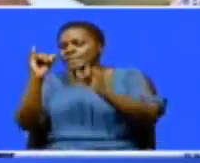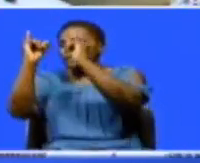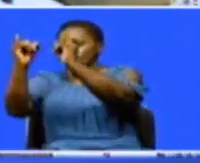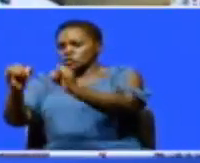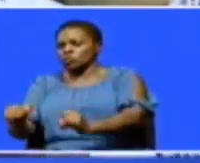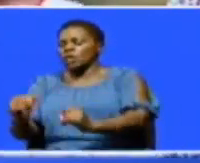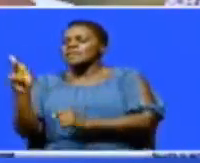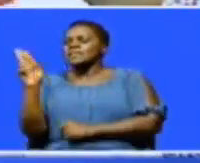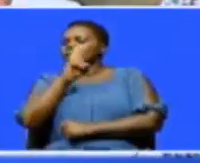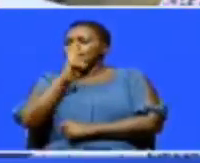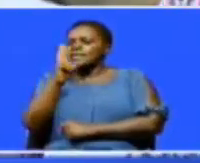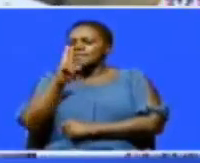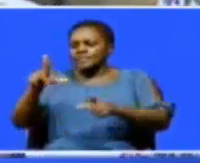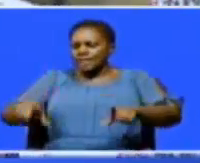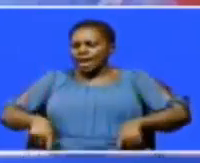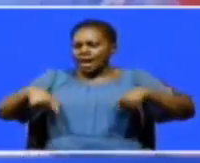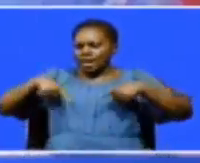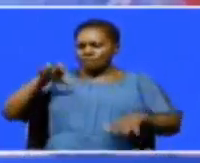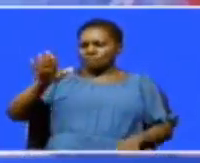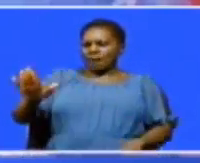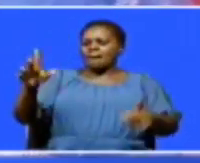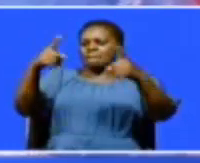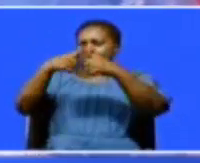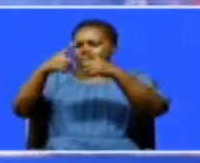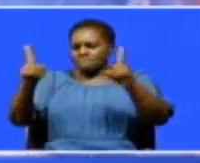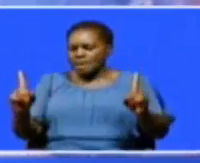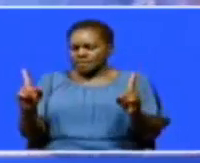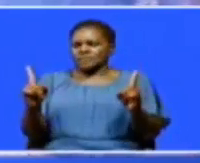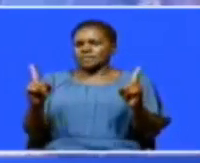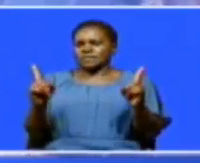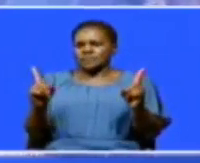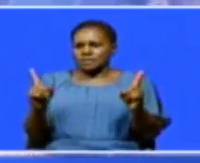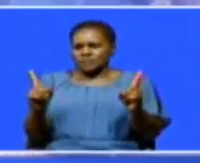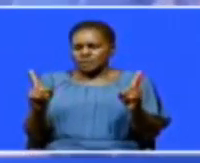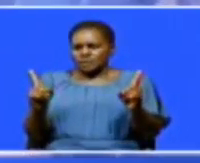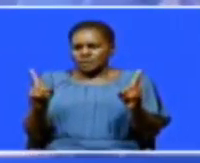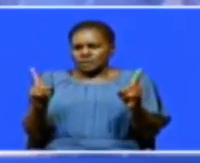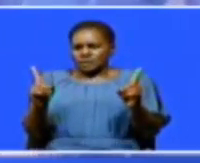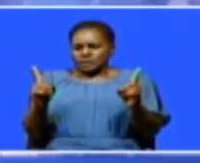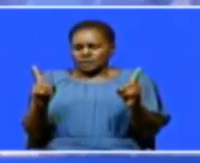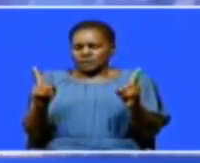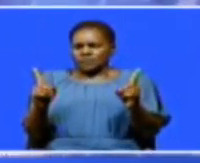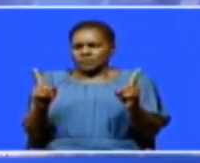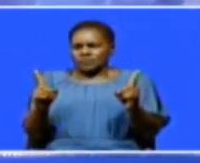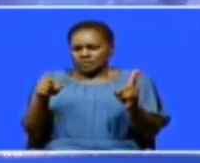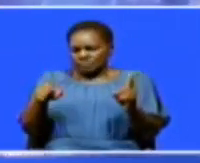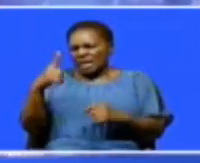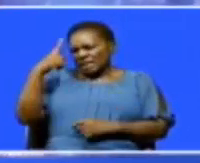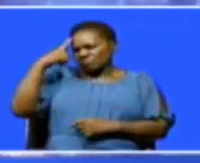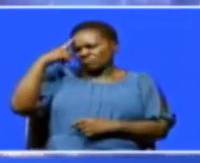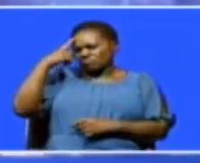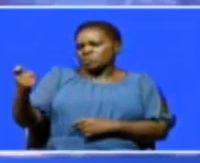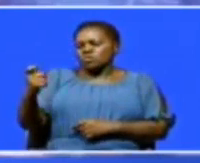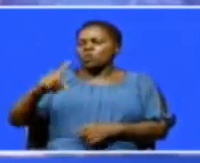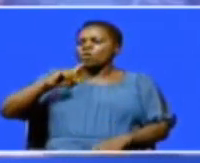is threatening your life. However, we got here after Gideon Saburi, in total disregard of